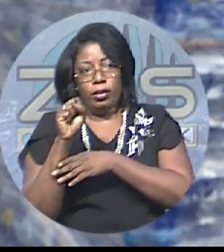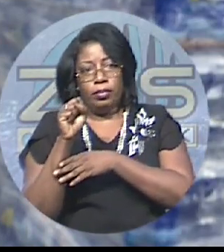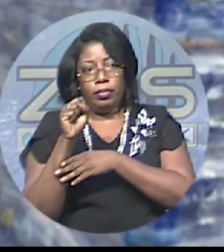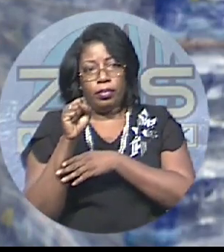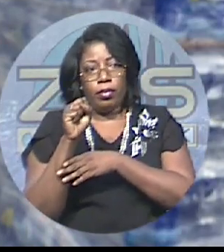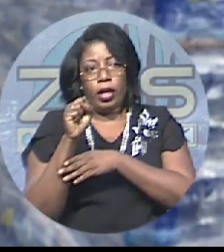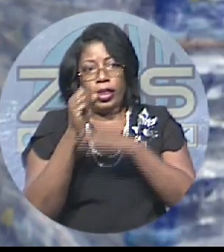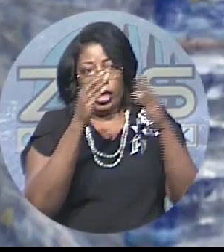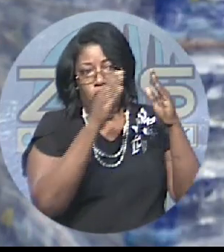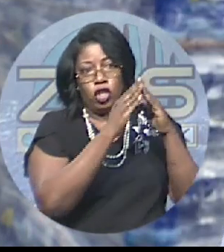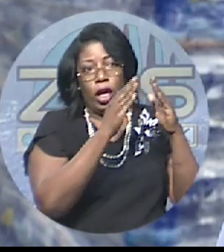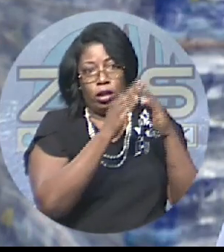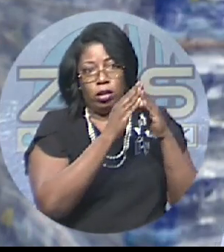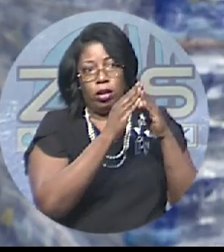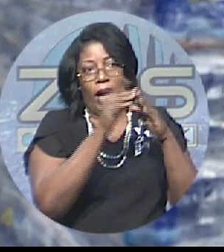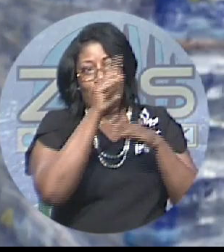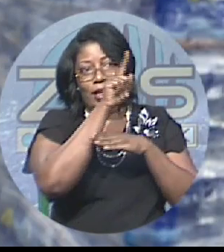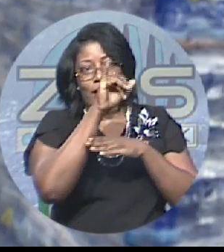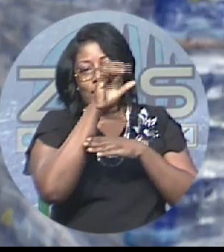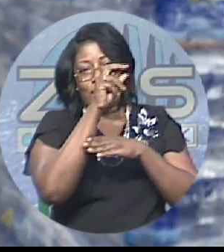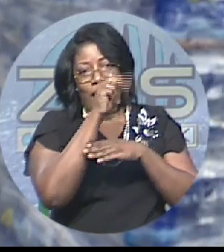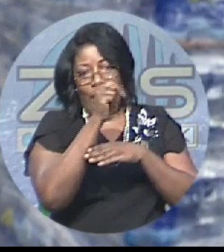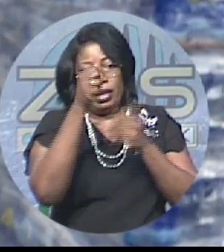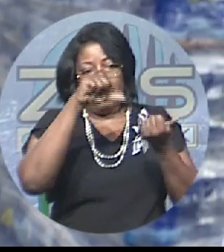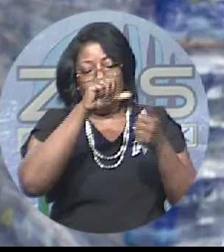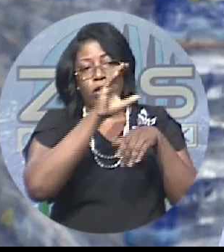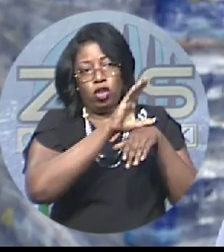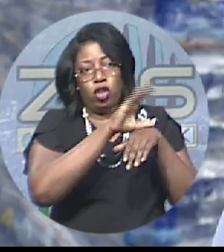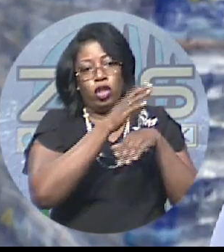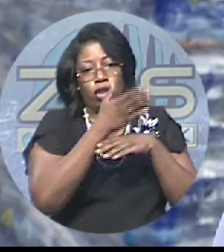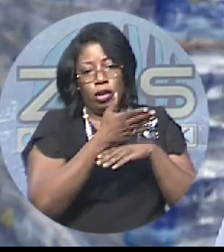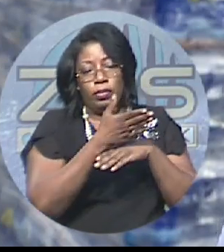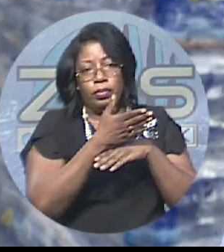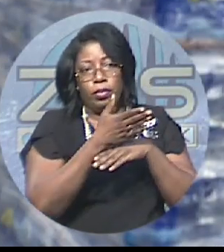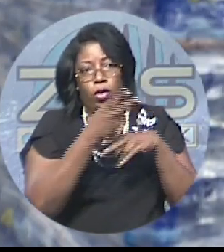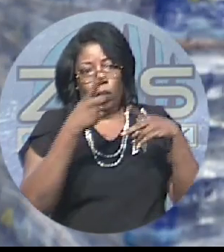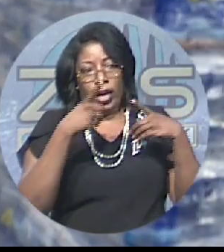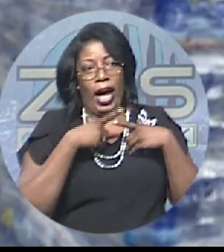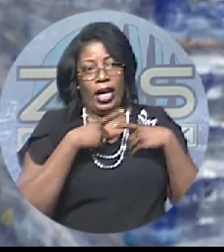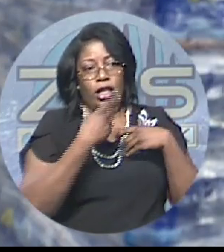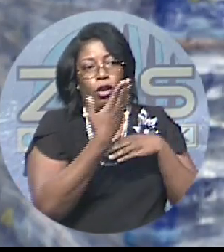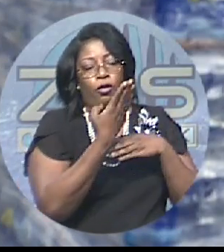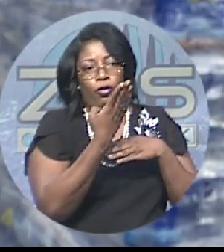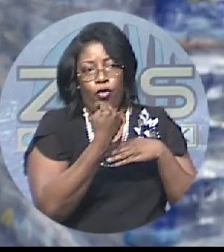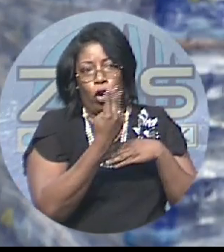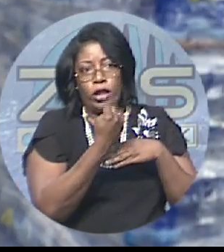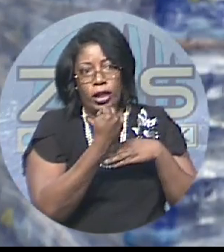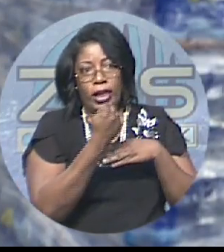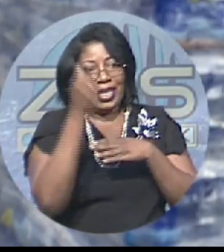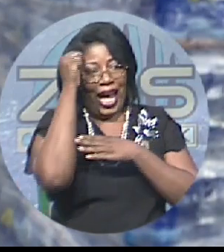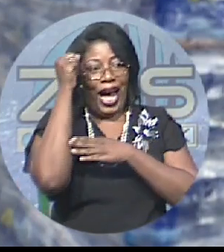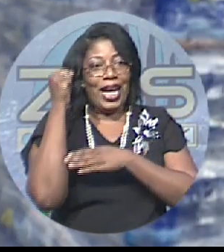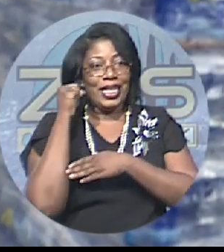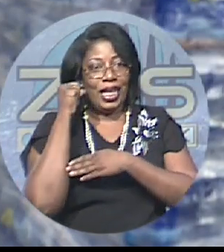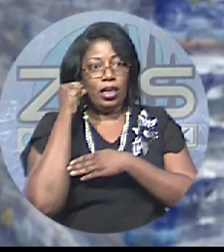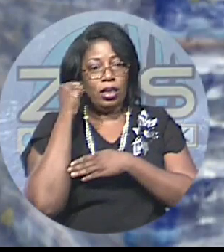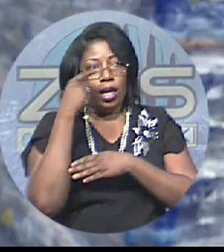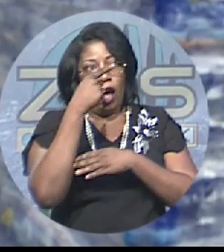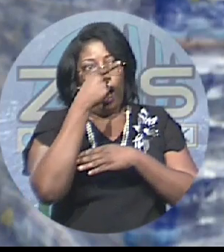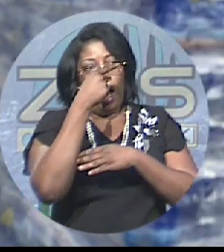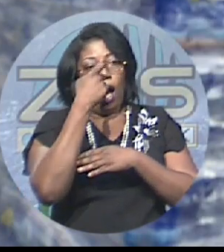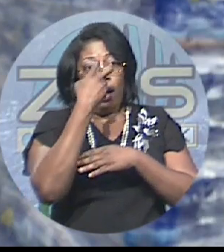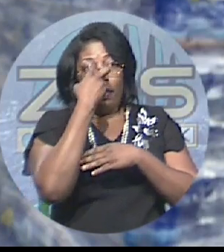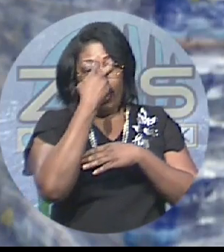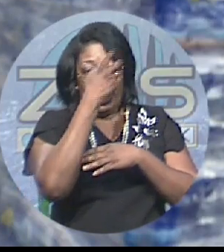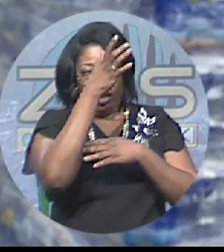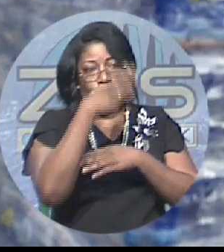The shelter, the Zion Baptist Church that we're pastor, we had 14 adults, a blind woman,